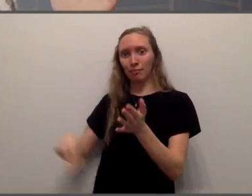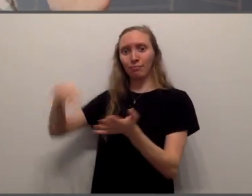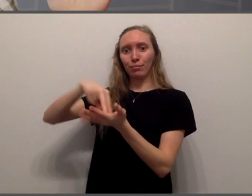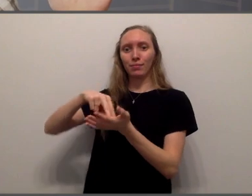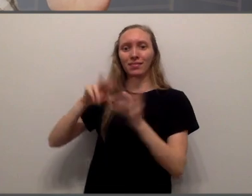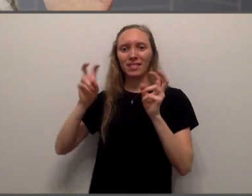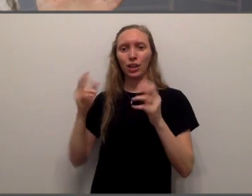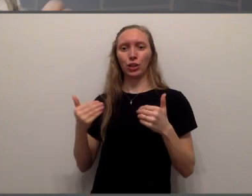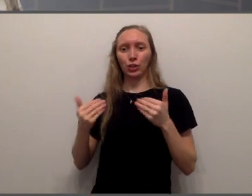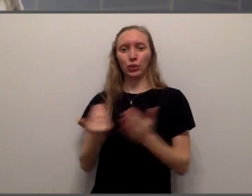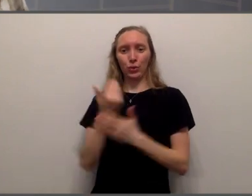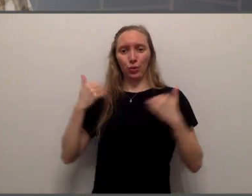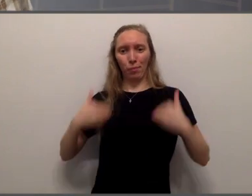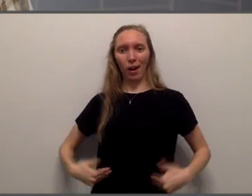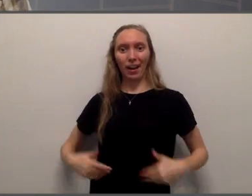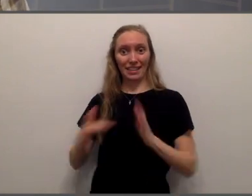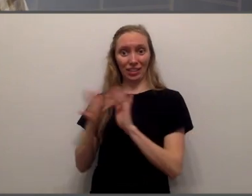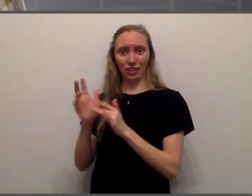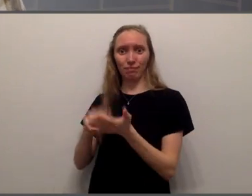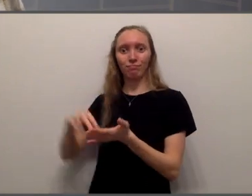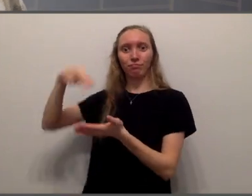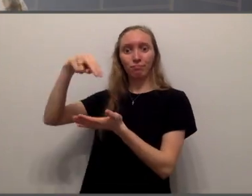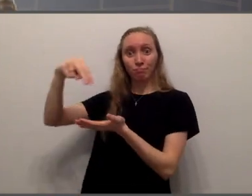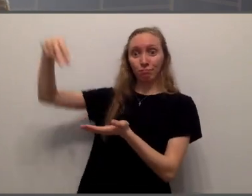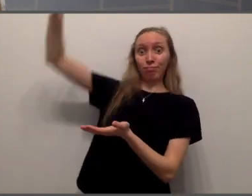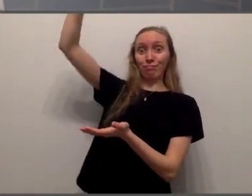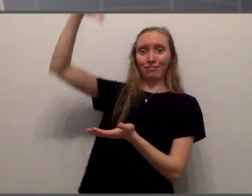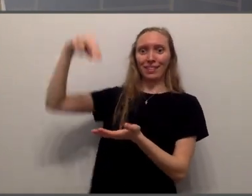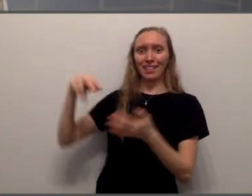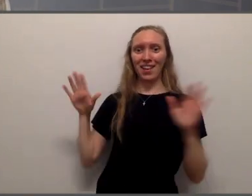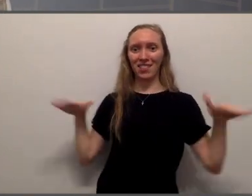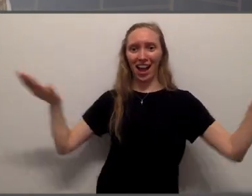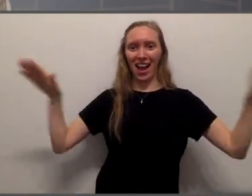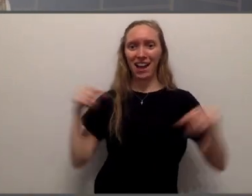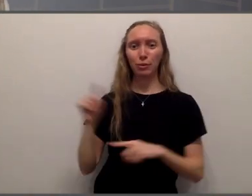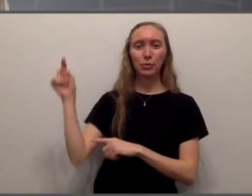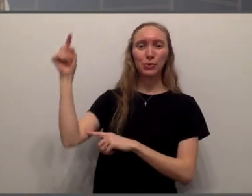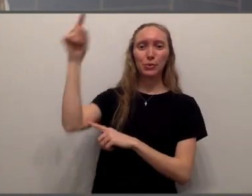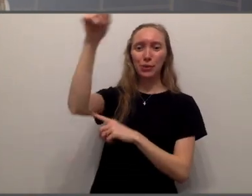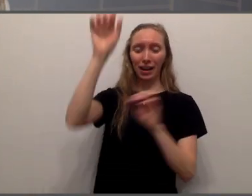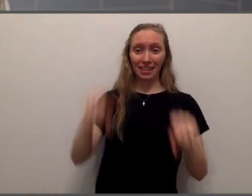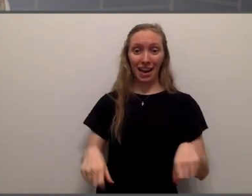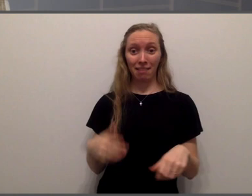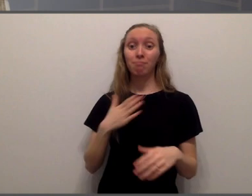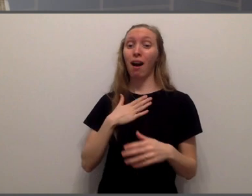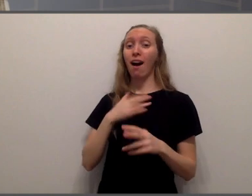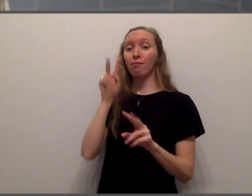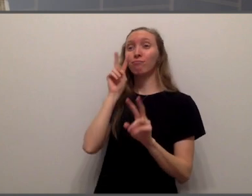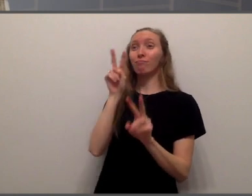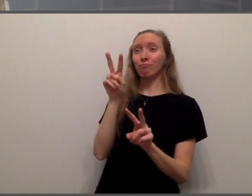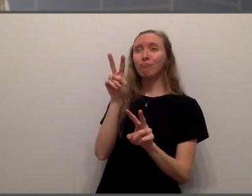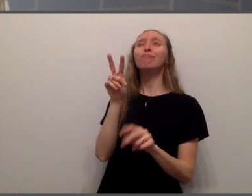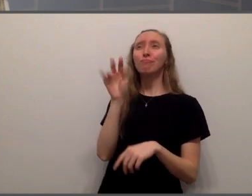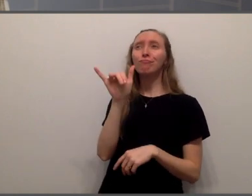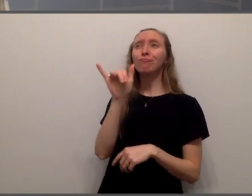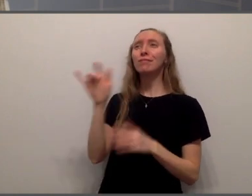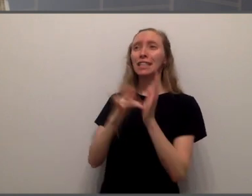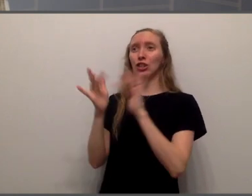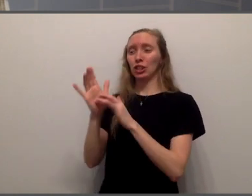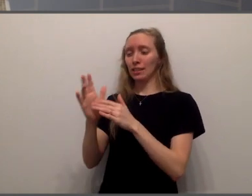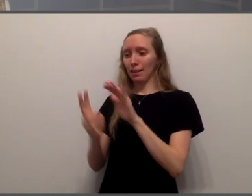day we're all going to be able to fly, and we can't in the meantime. So we're all in this together, and we're all going to learn from one another on how we can